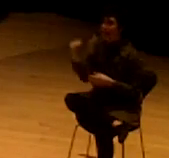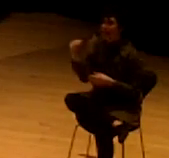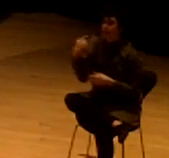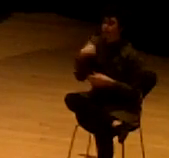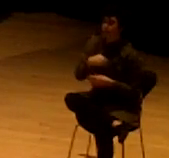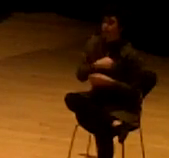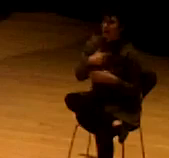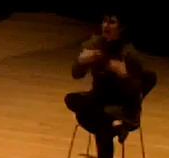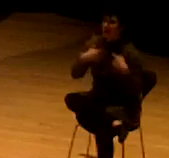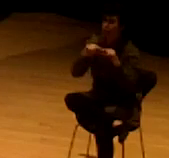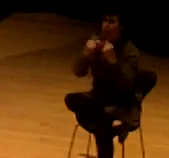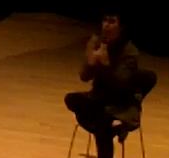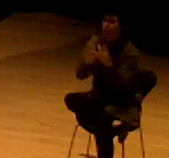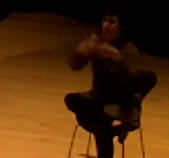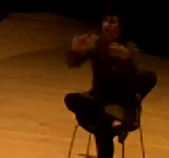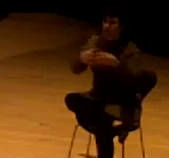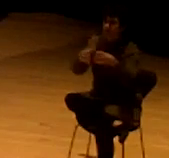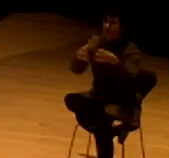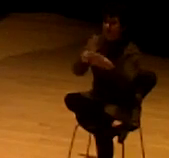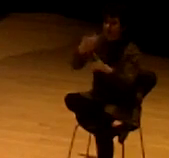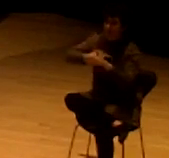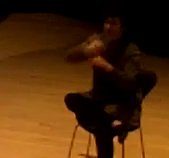Posse.